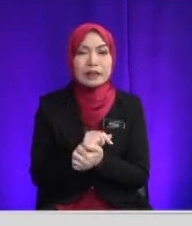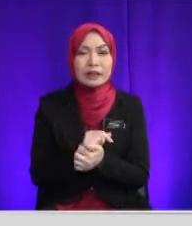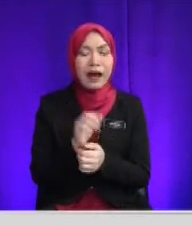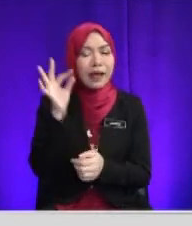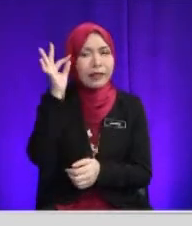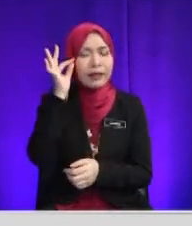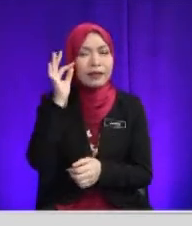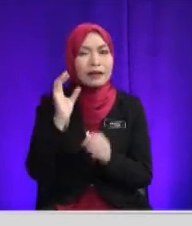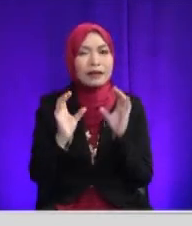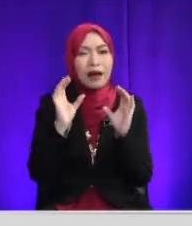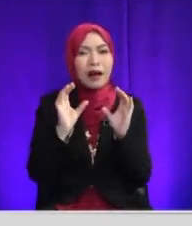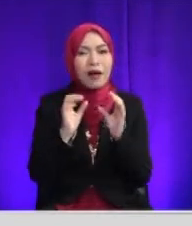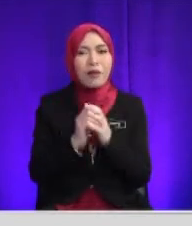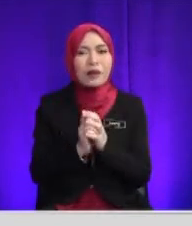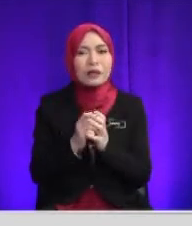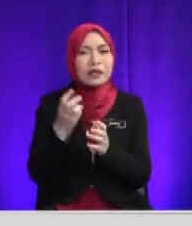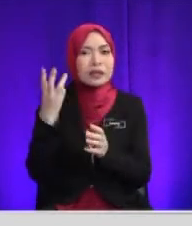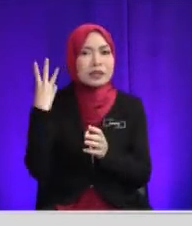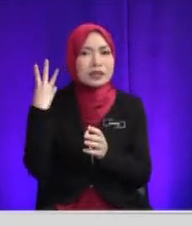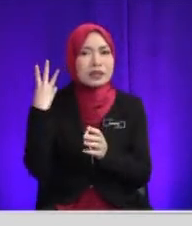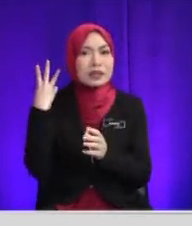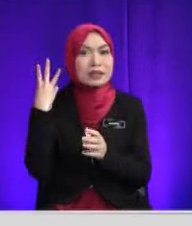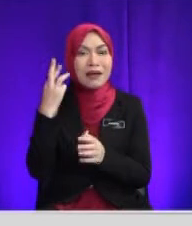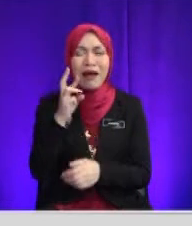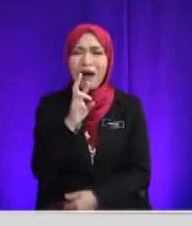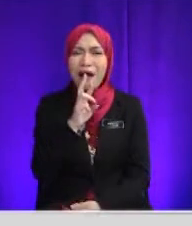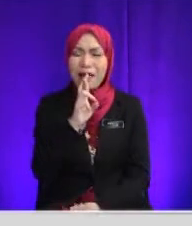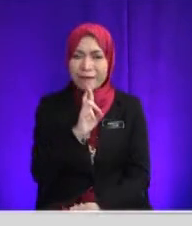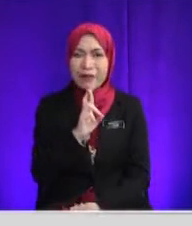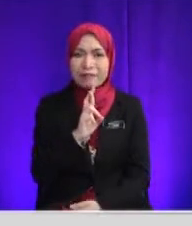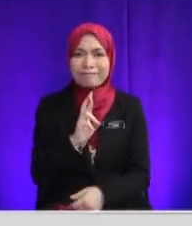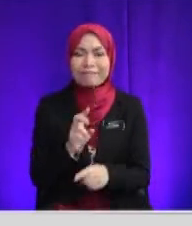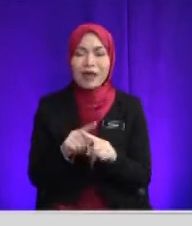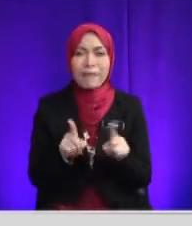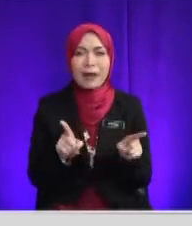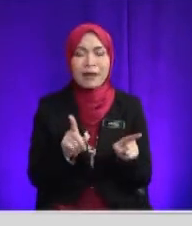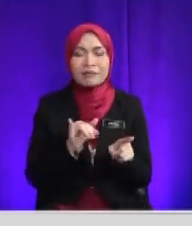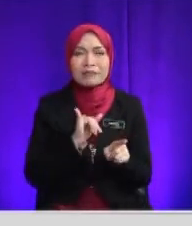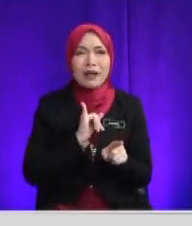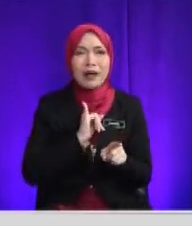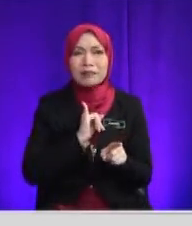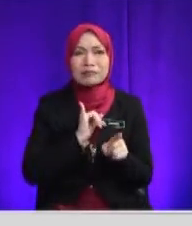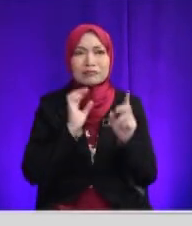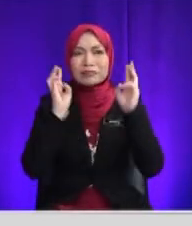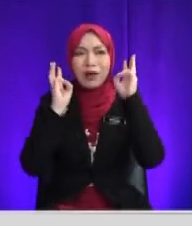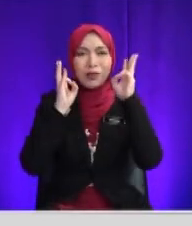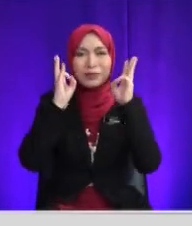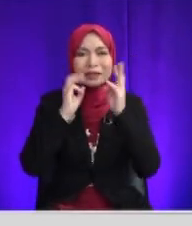couldn't swear to it. Alright, I think the car was red, but I couldn't swear to it. Is that the phrase?